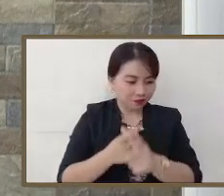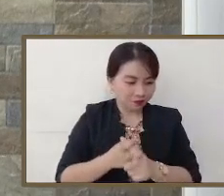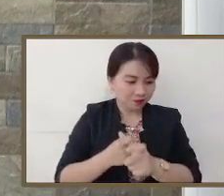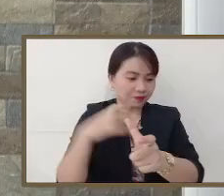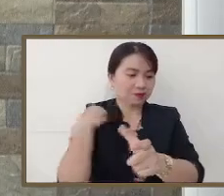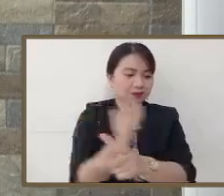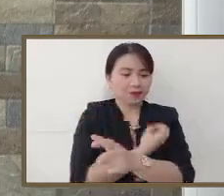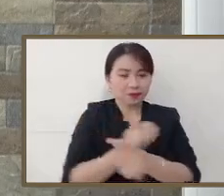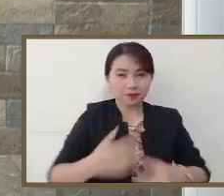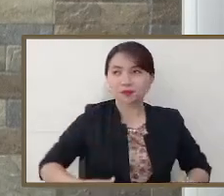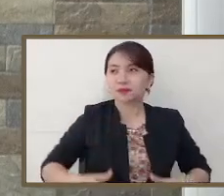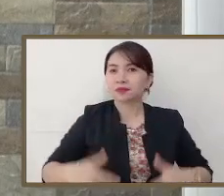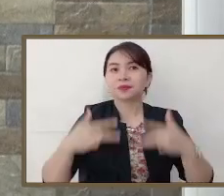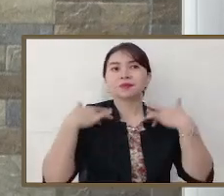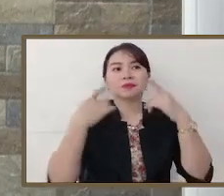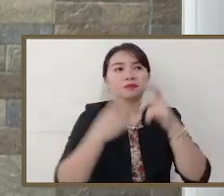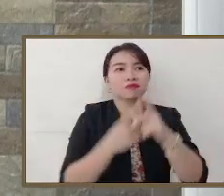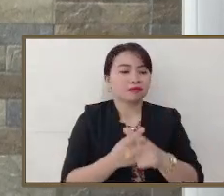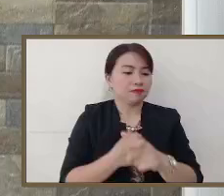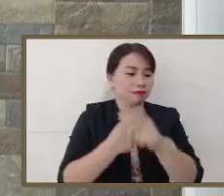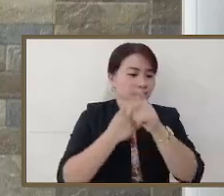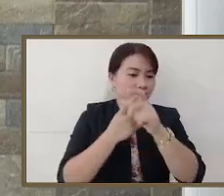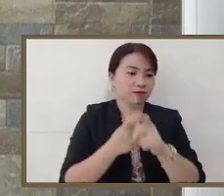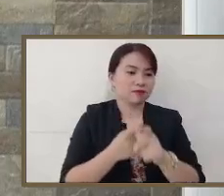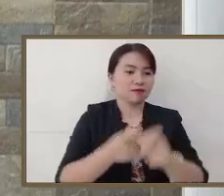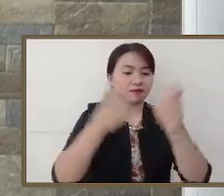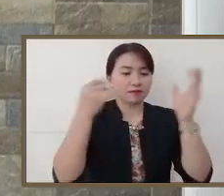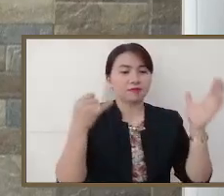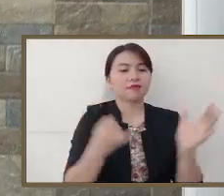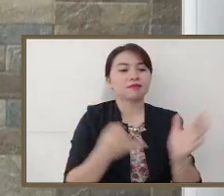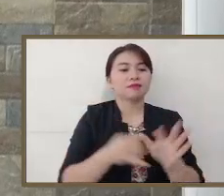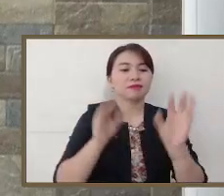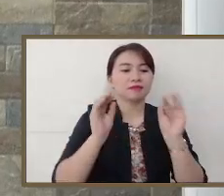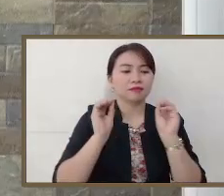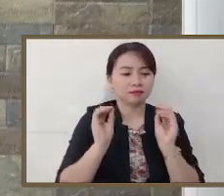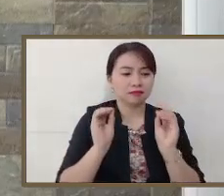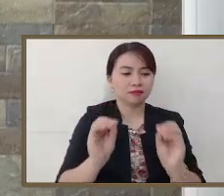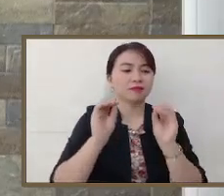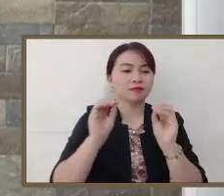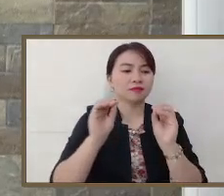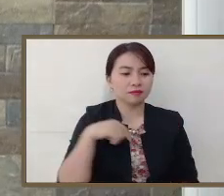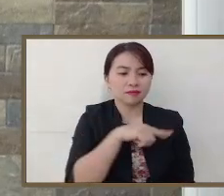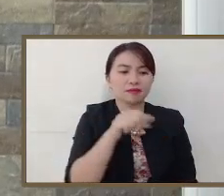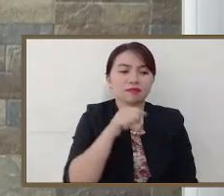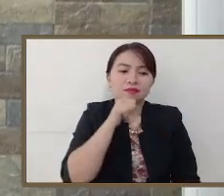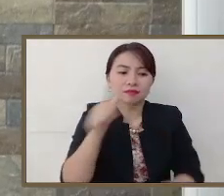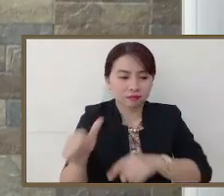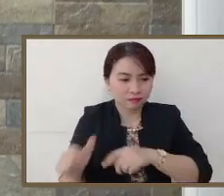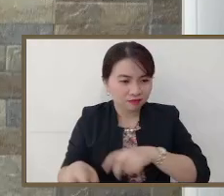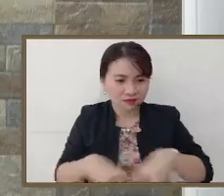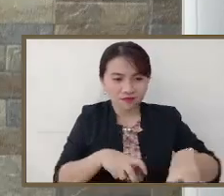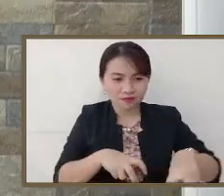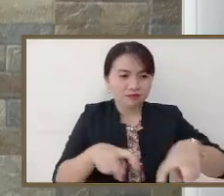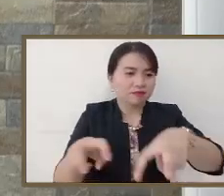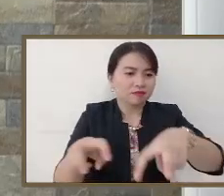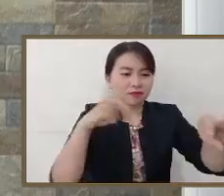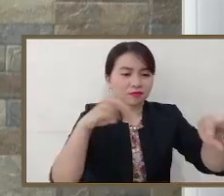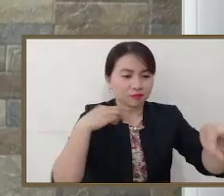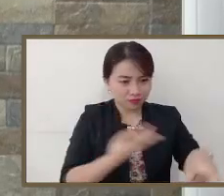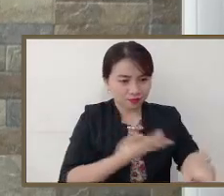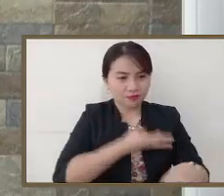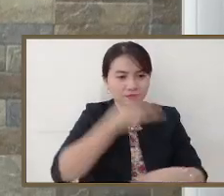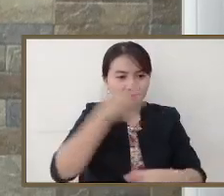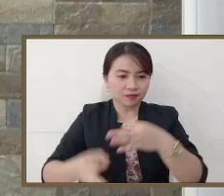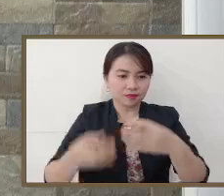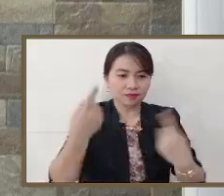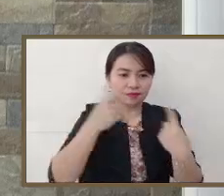we're running our life's race. It'll teach us not to roam till